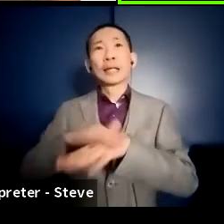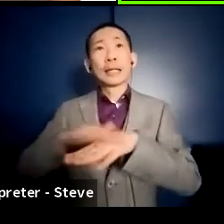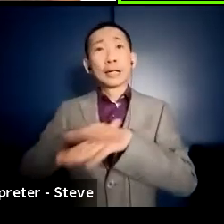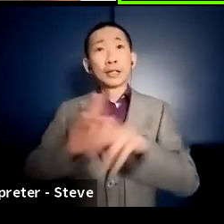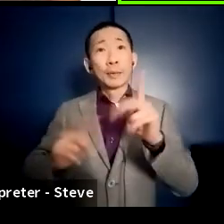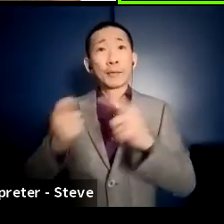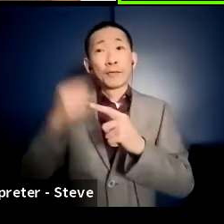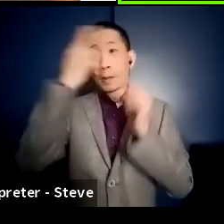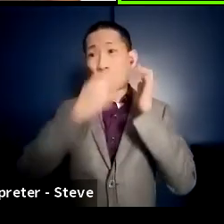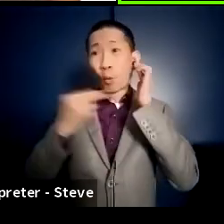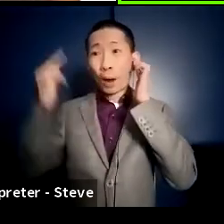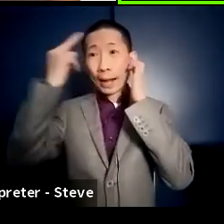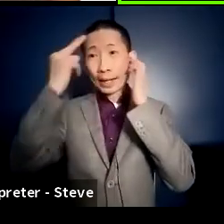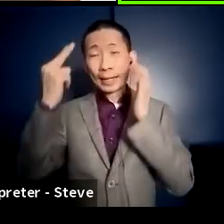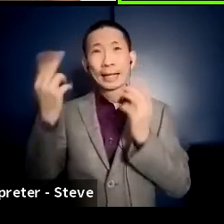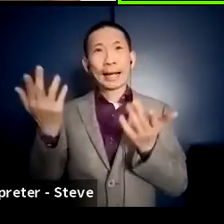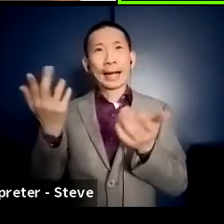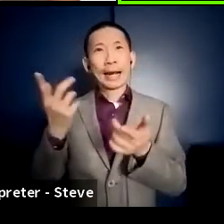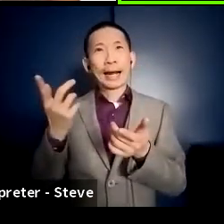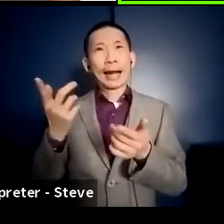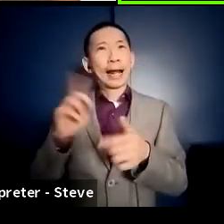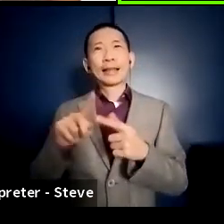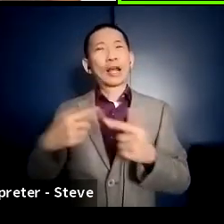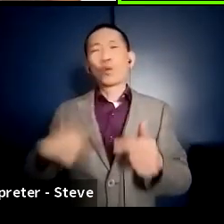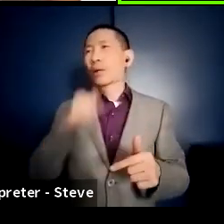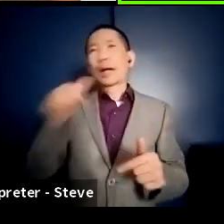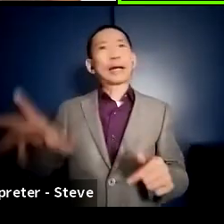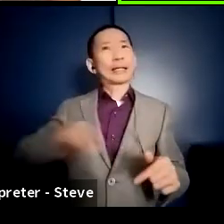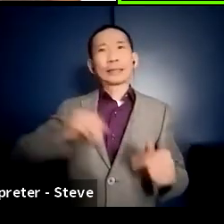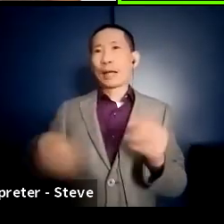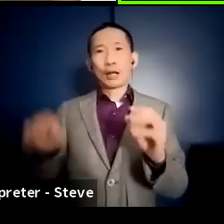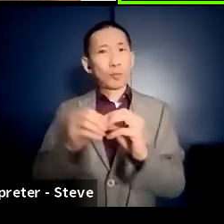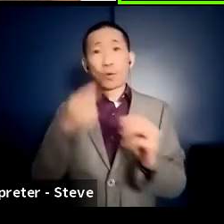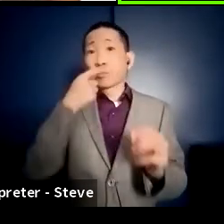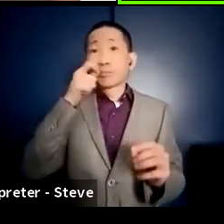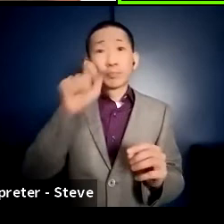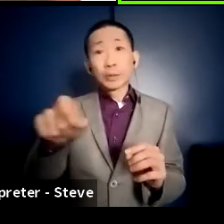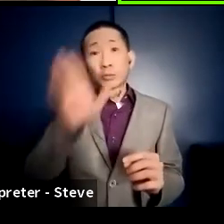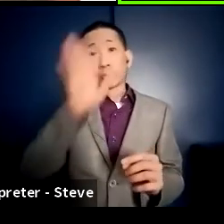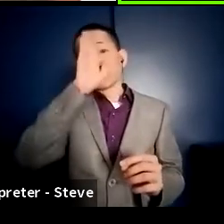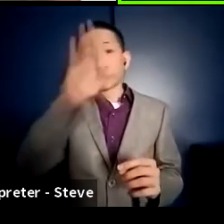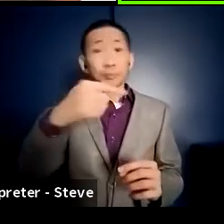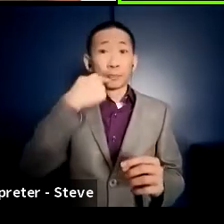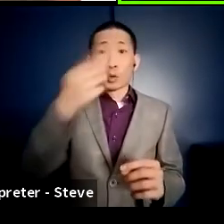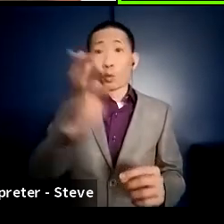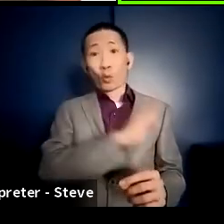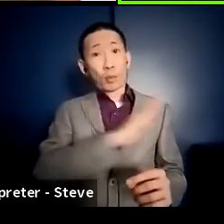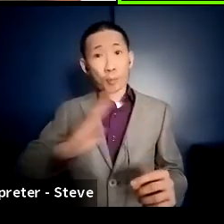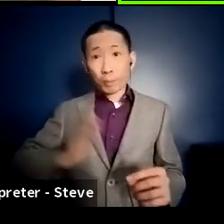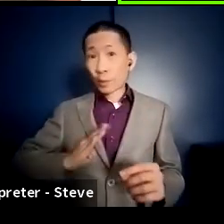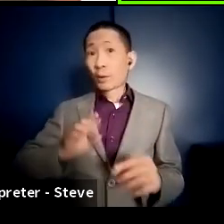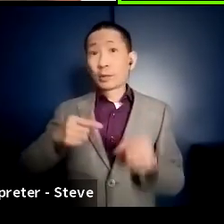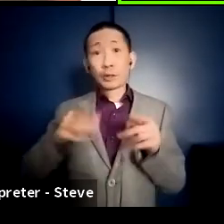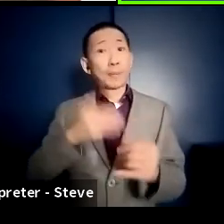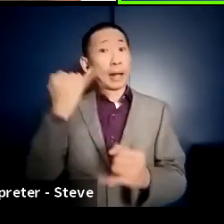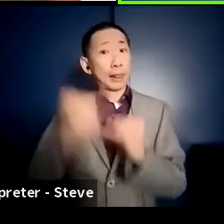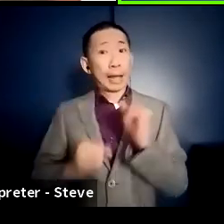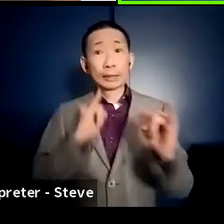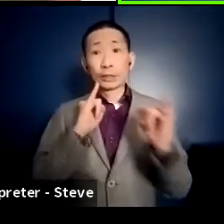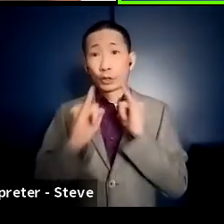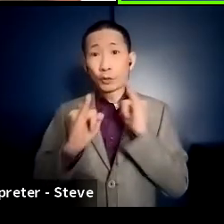we are not gonna get it from them anymore. We're not gonna do it. Just straight up told the board that in my last